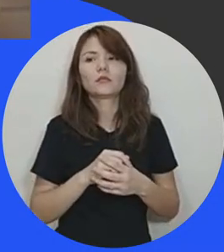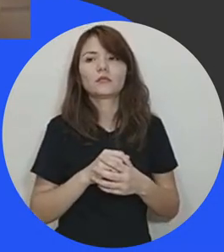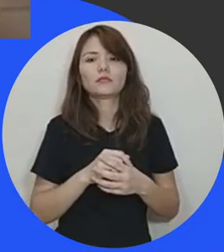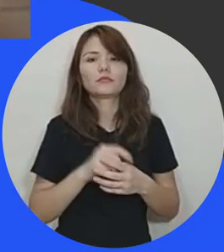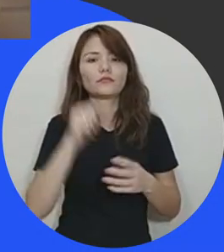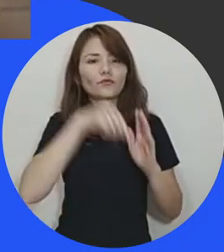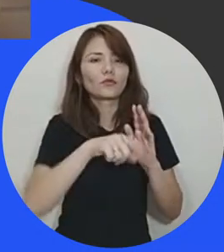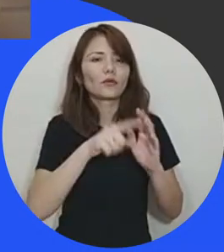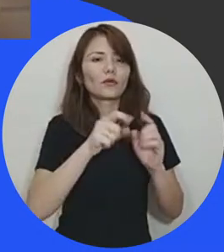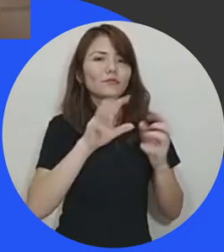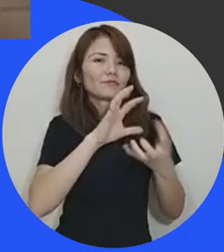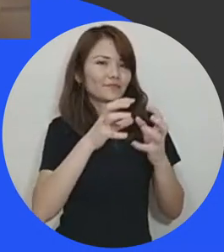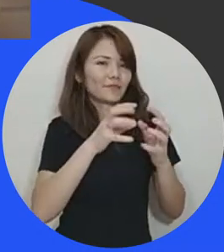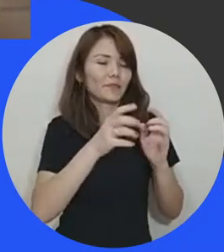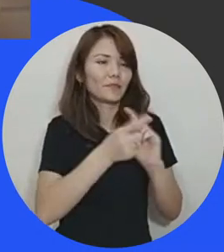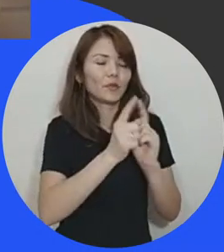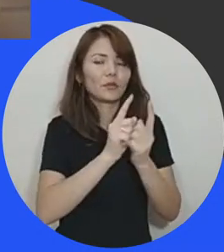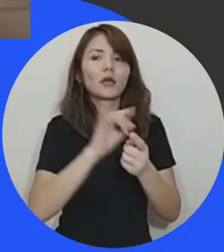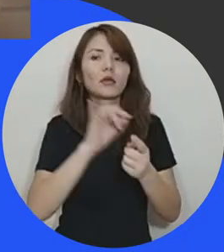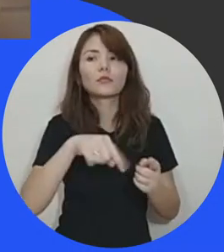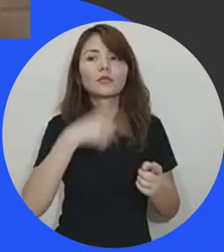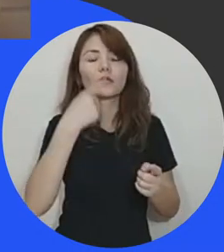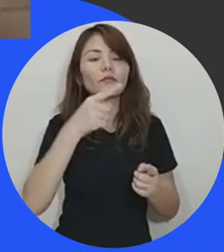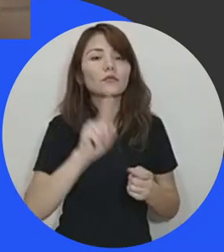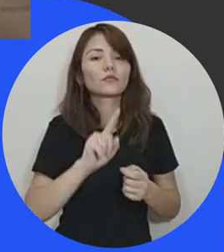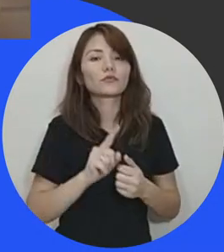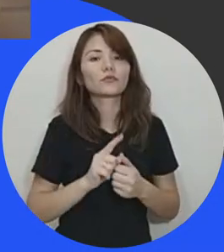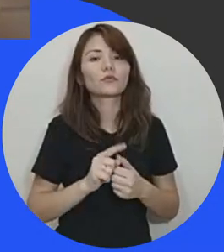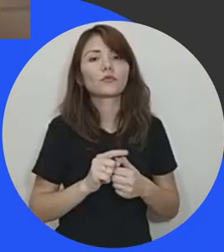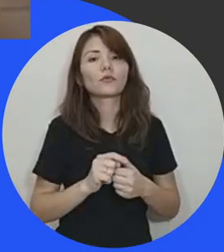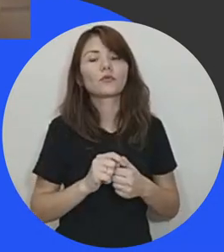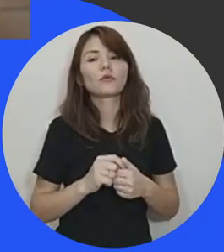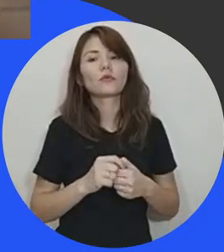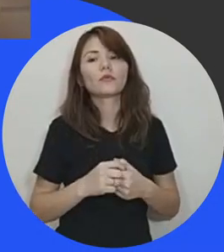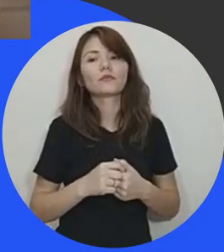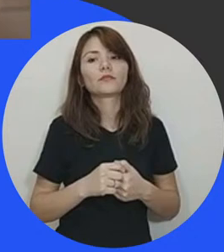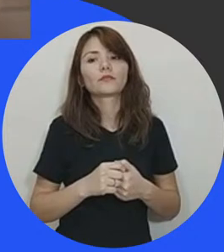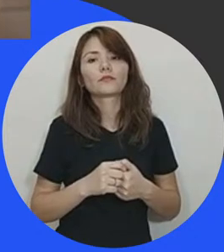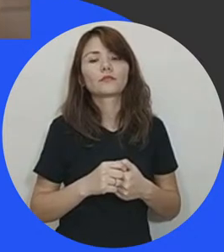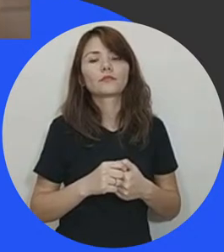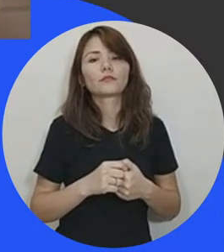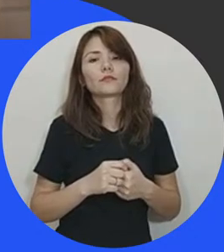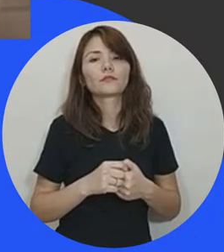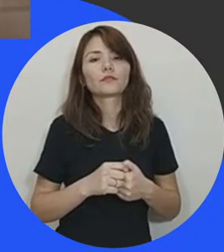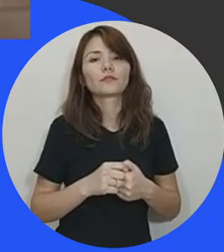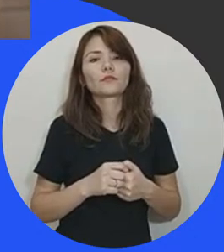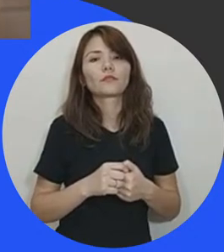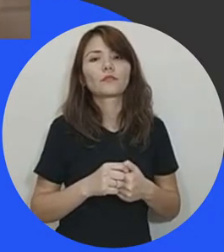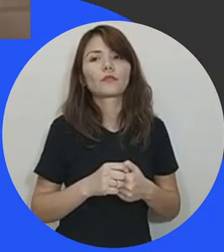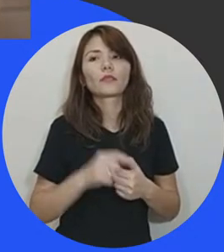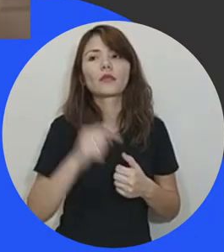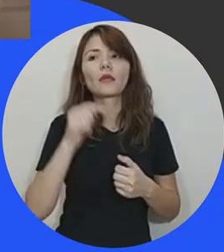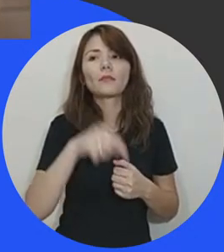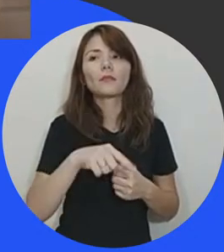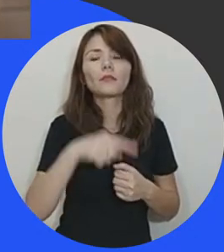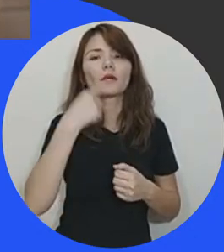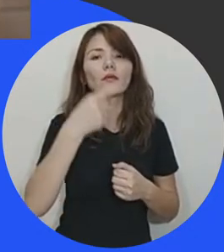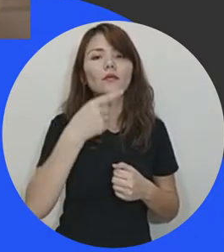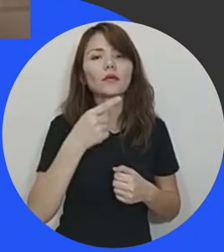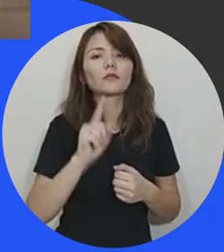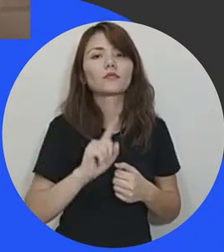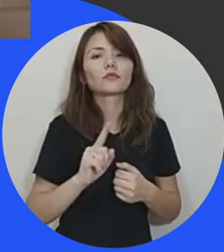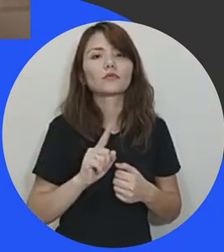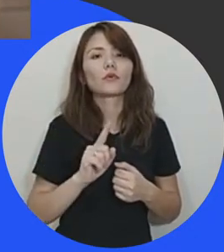occurred, but we certainly can identify the approximate timescales when certain mutations will have occurred. So